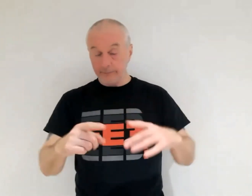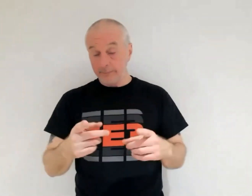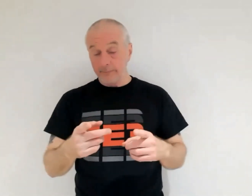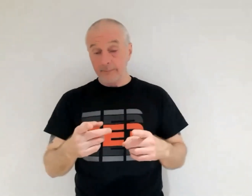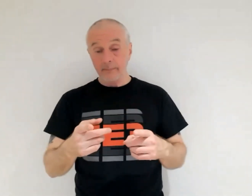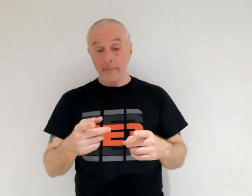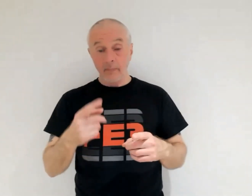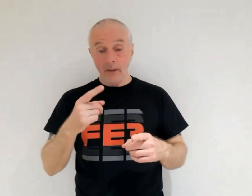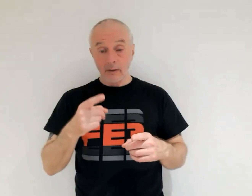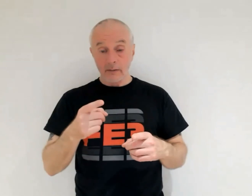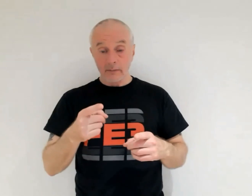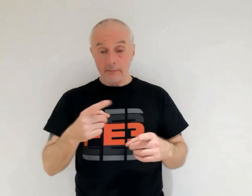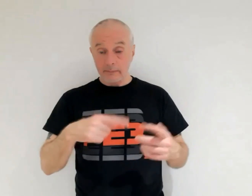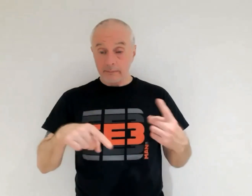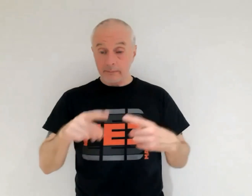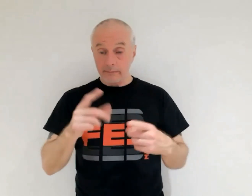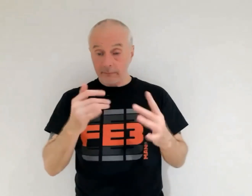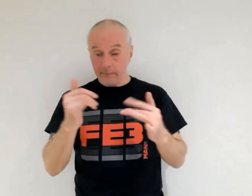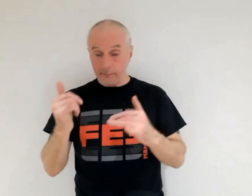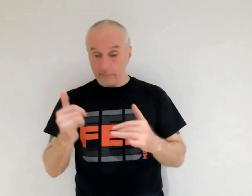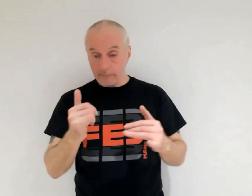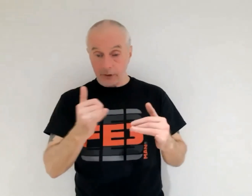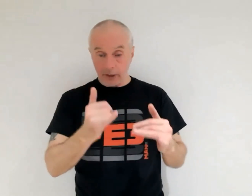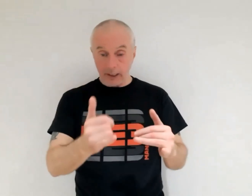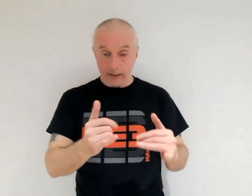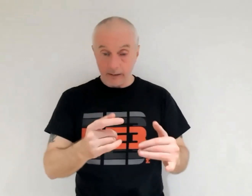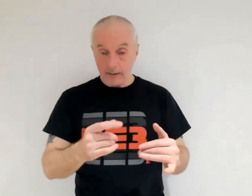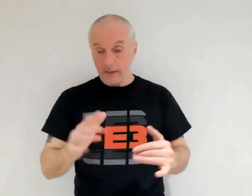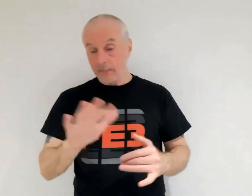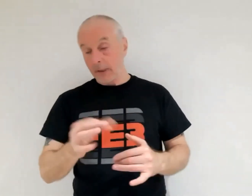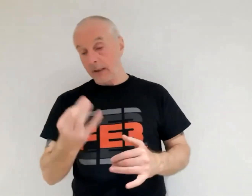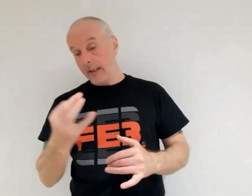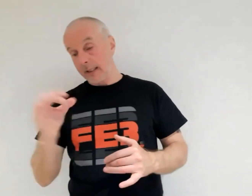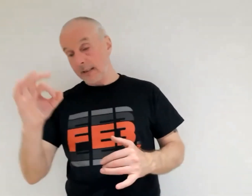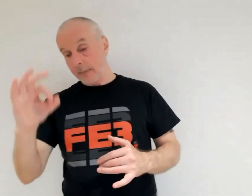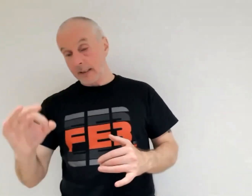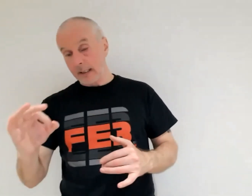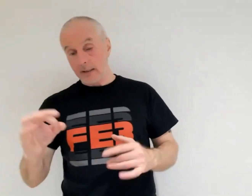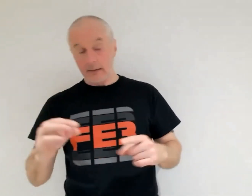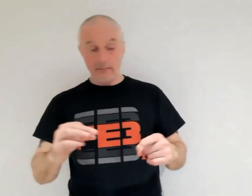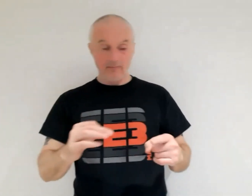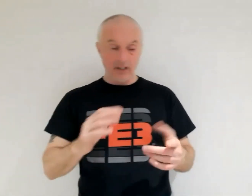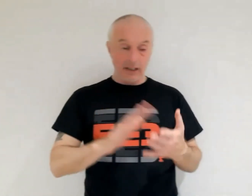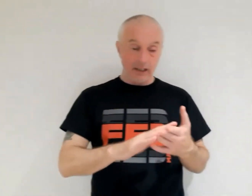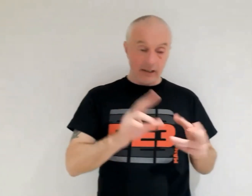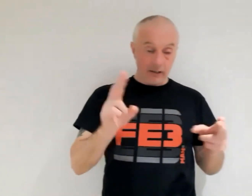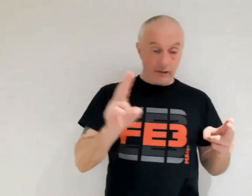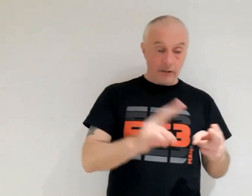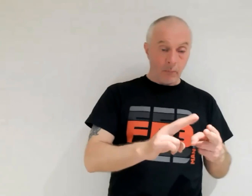of hydrogen is around 80%. That is smaller.